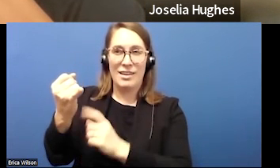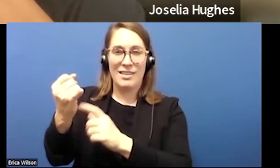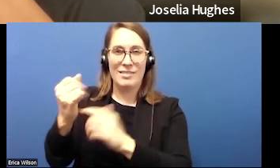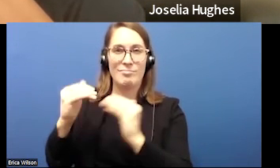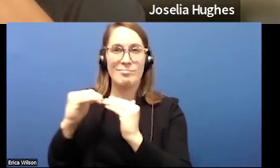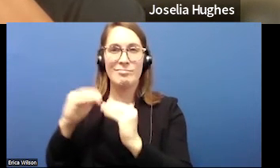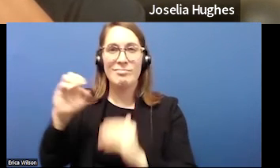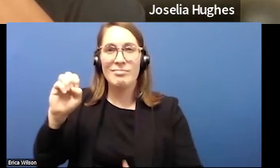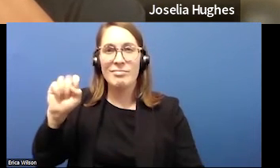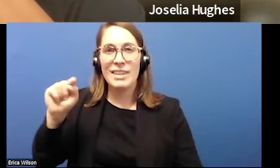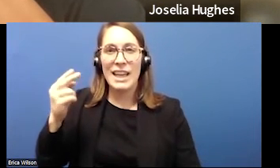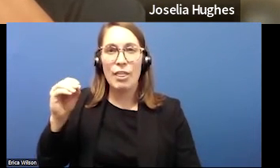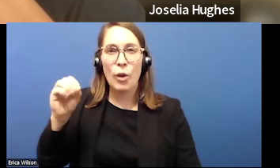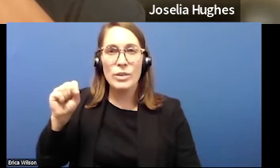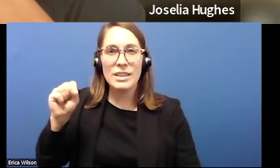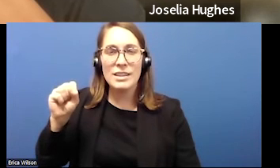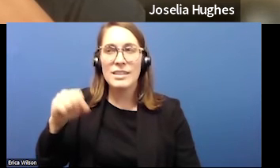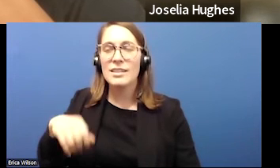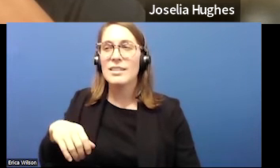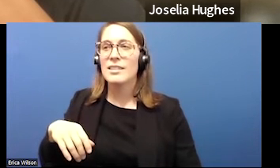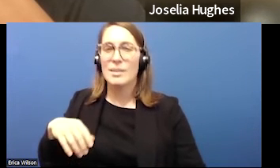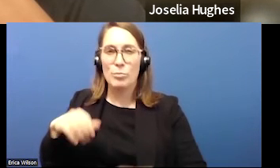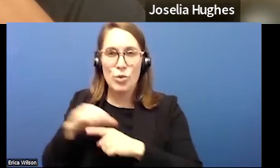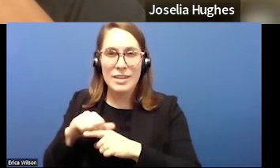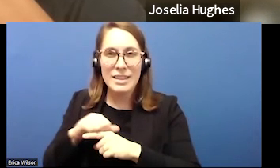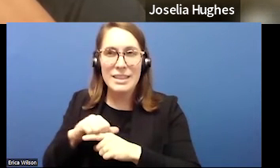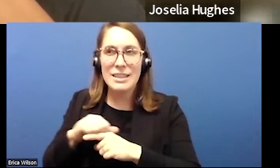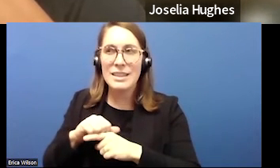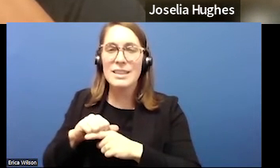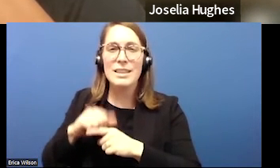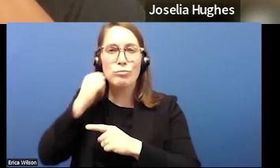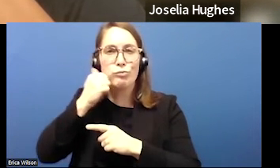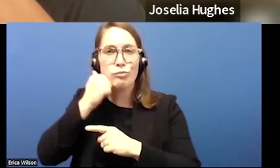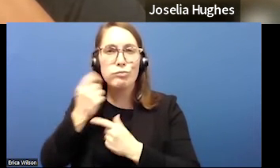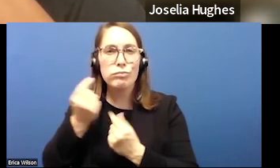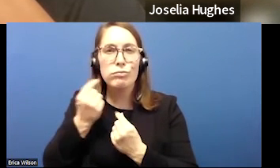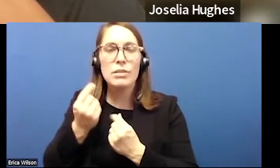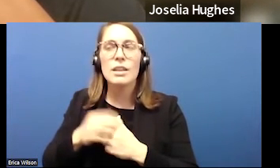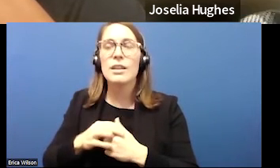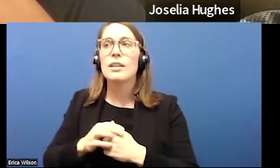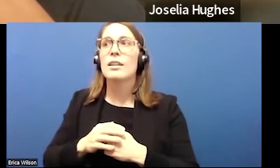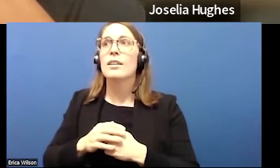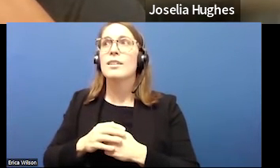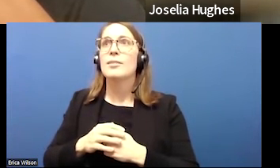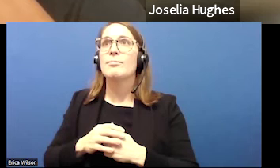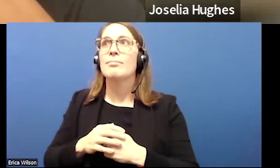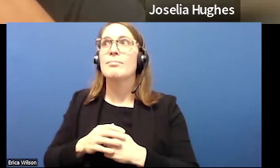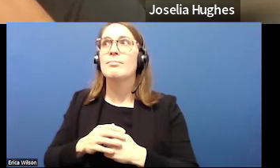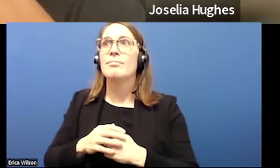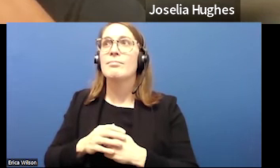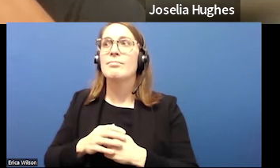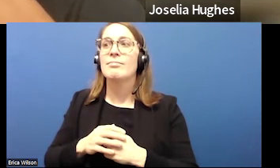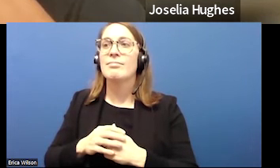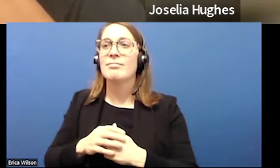it as an ethos. I think Mhm. about it as a practice. I think about it as like